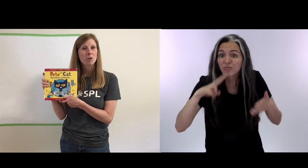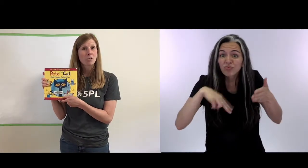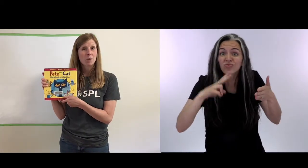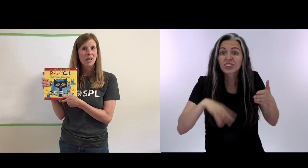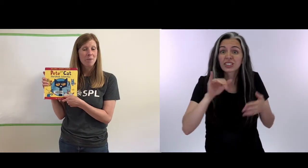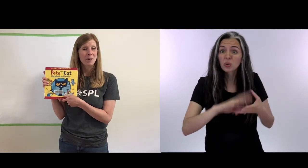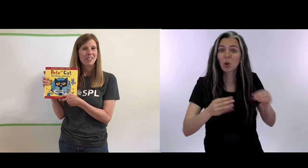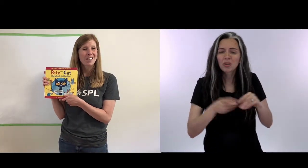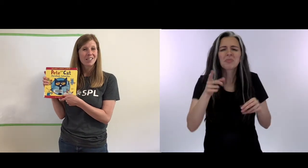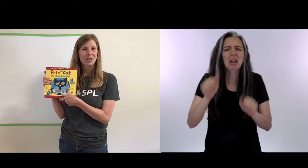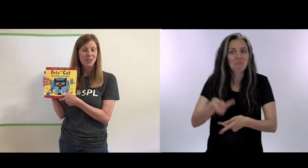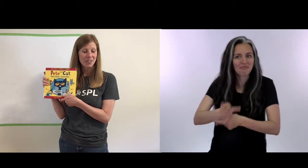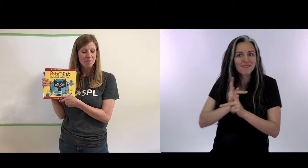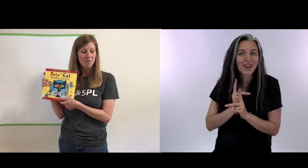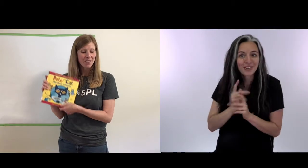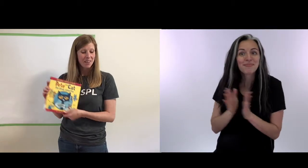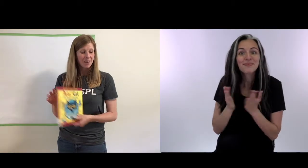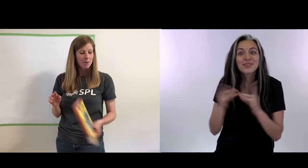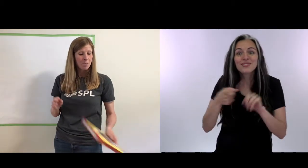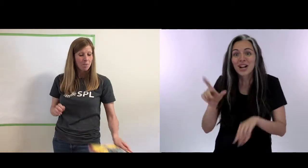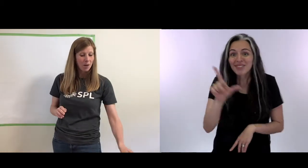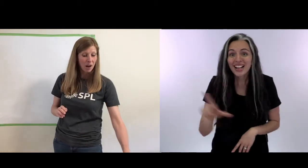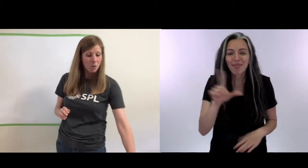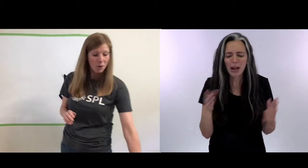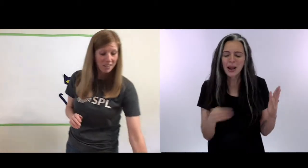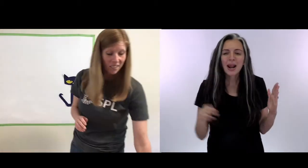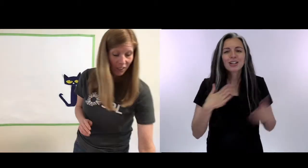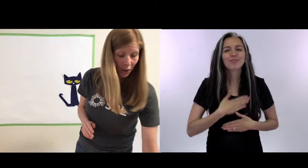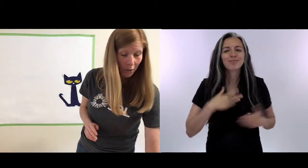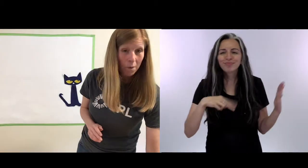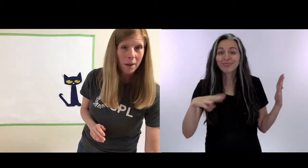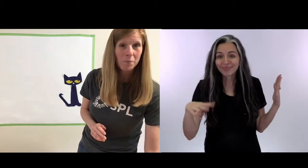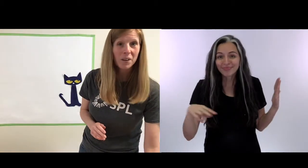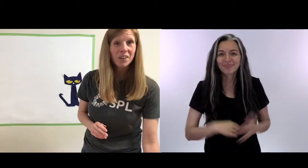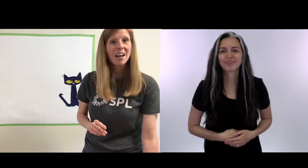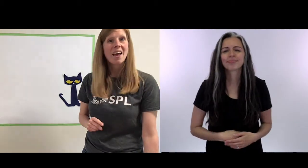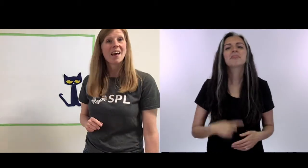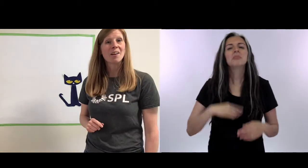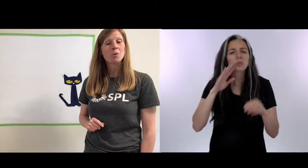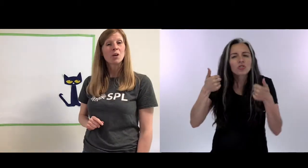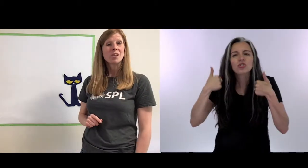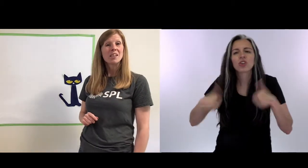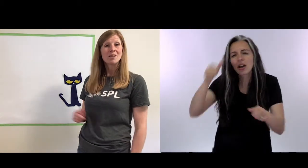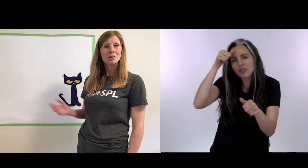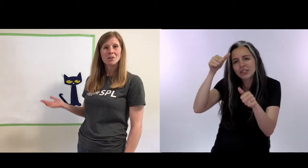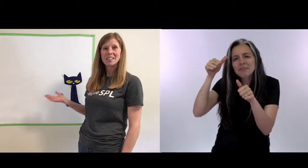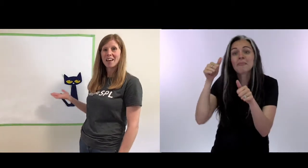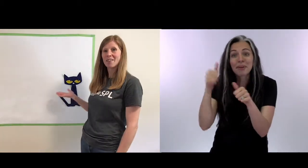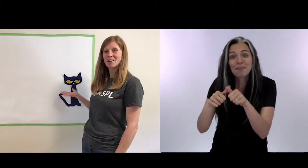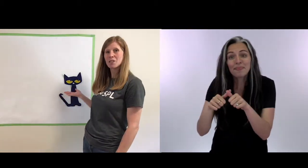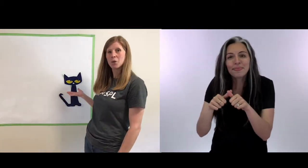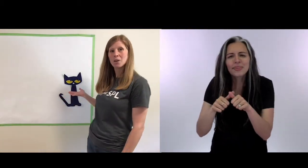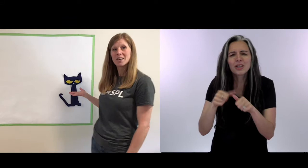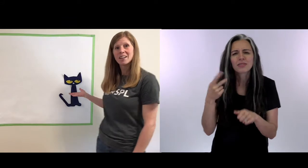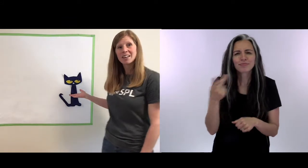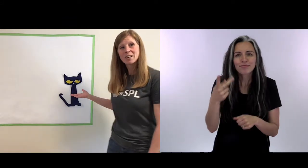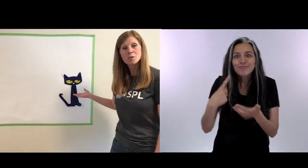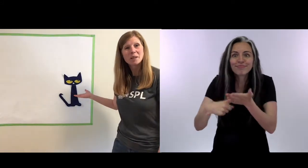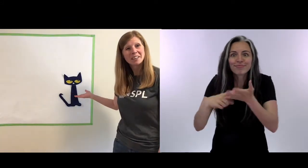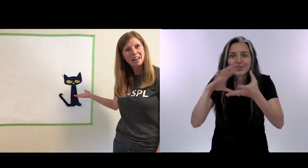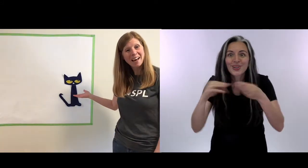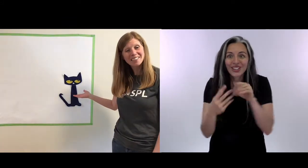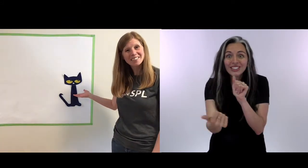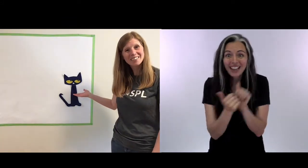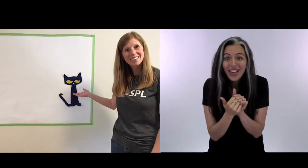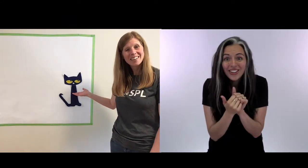borrow the book from the library and take a look. But I'm going to try to remember, and we're going to tell the story together. So here's